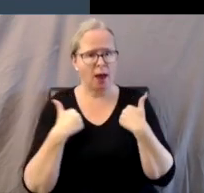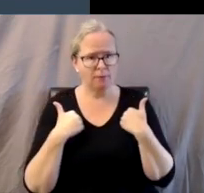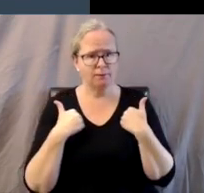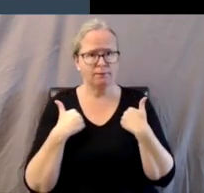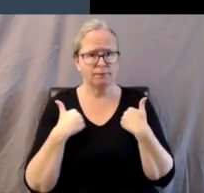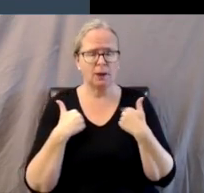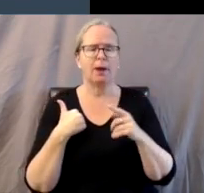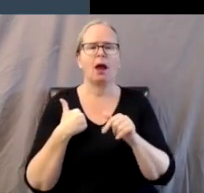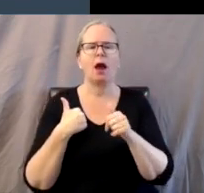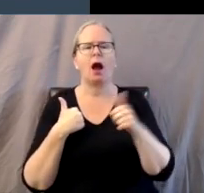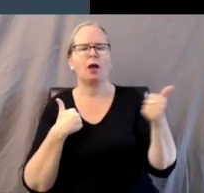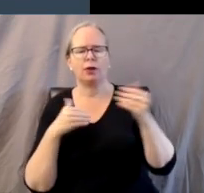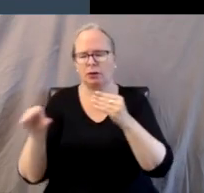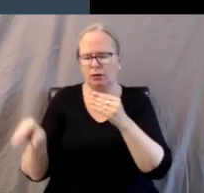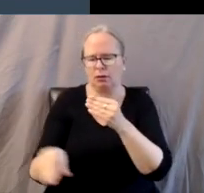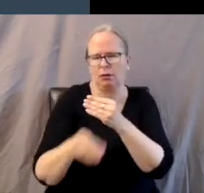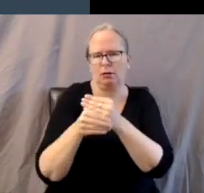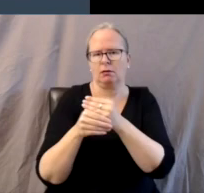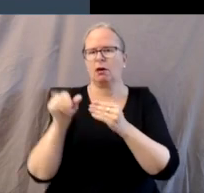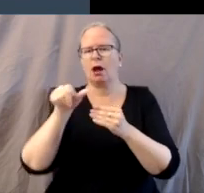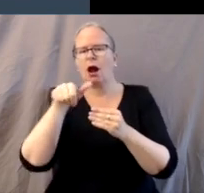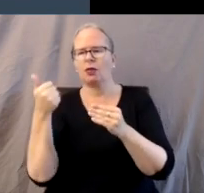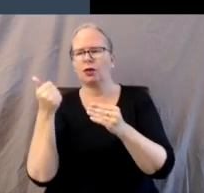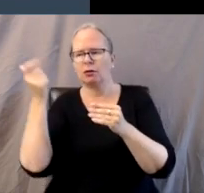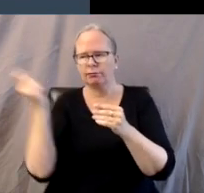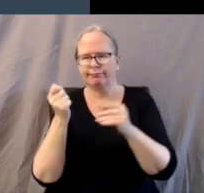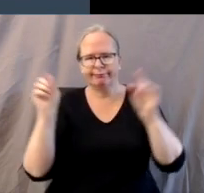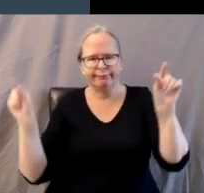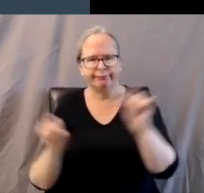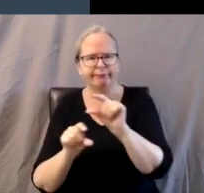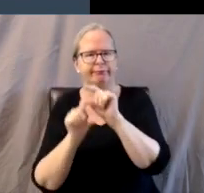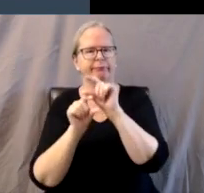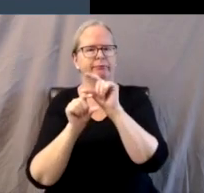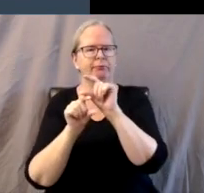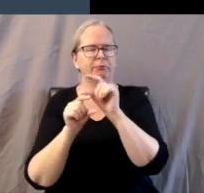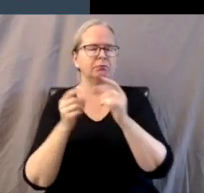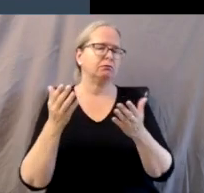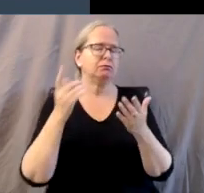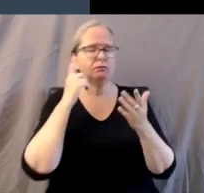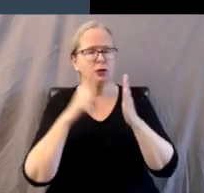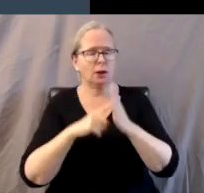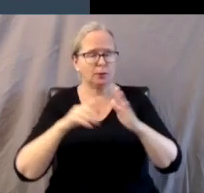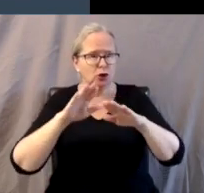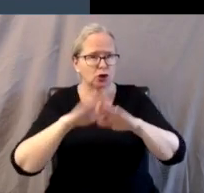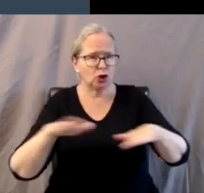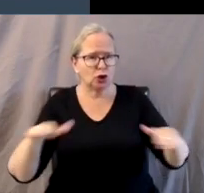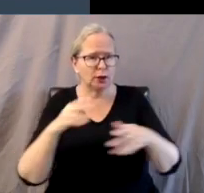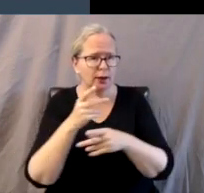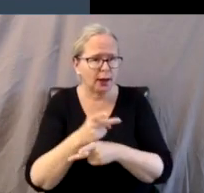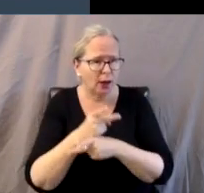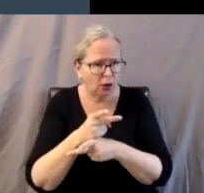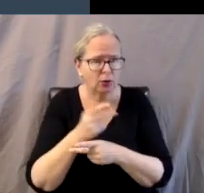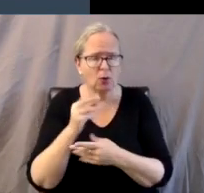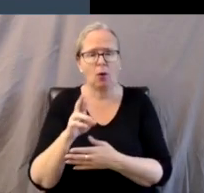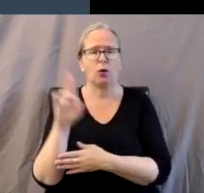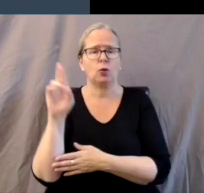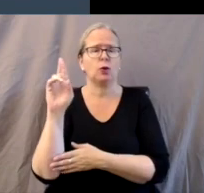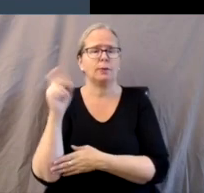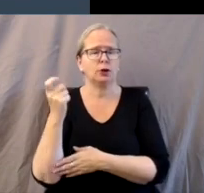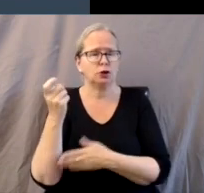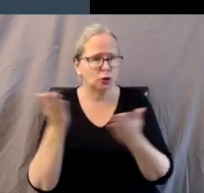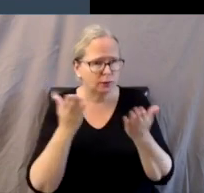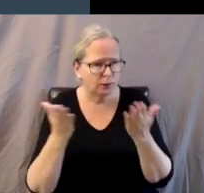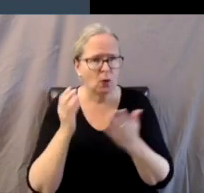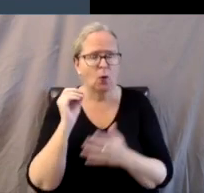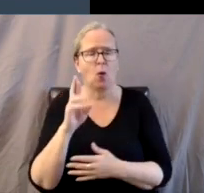included affordable housing, childcare, dental care, prescriptions, and other programs that help address the